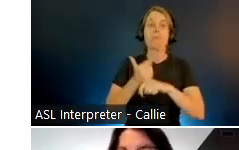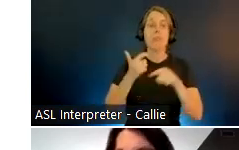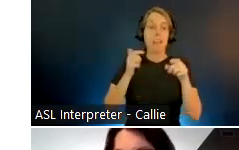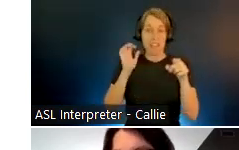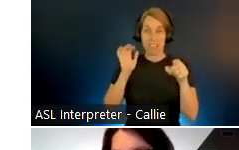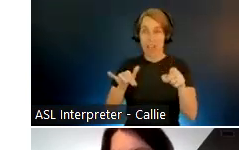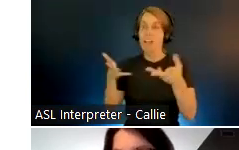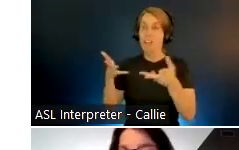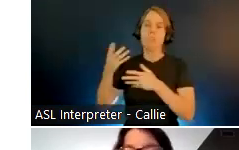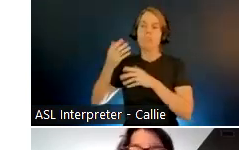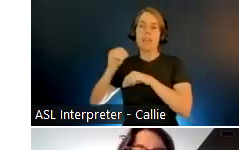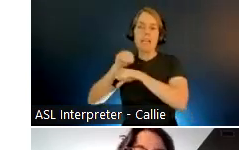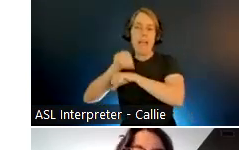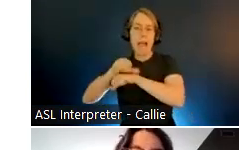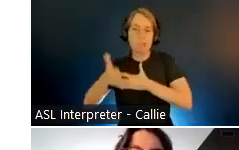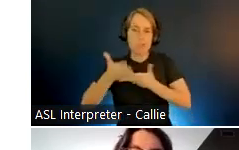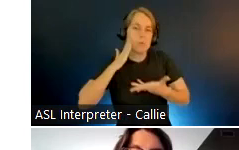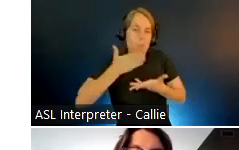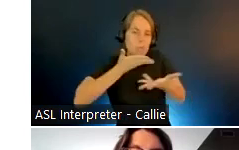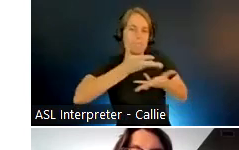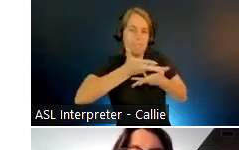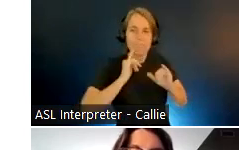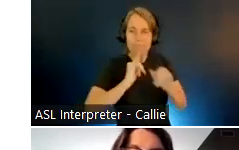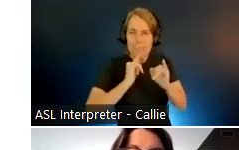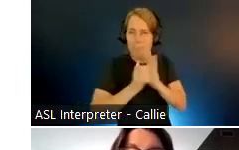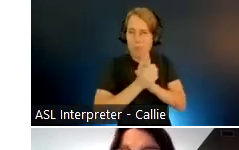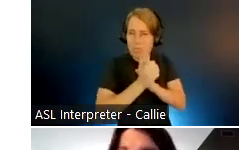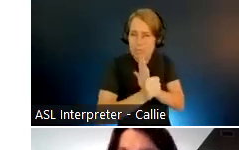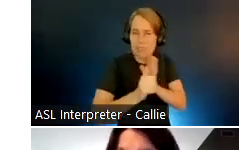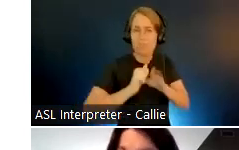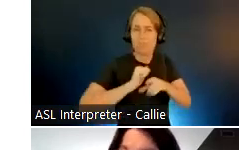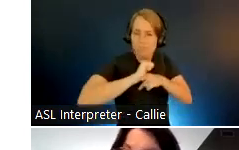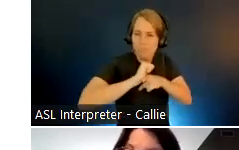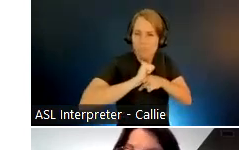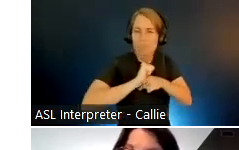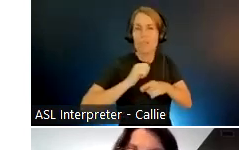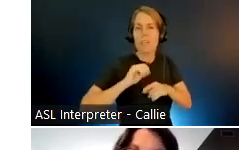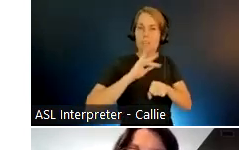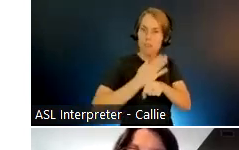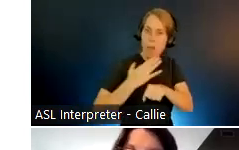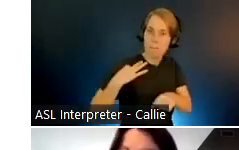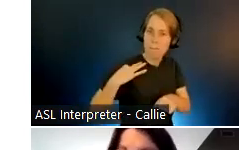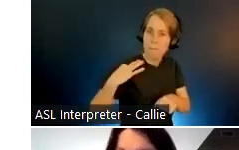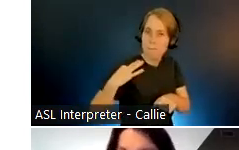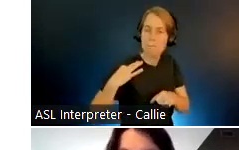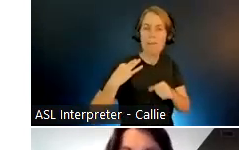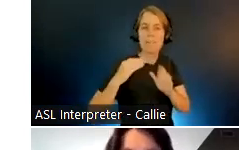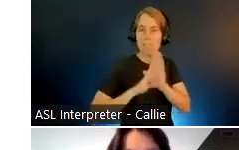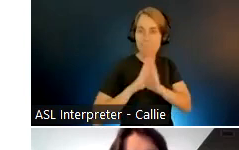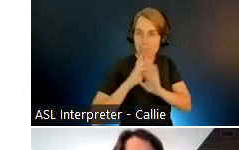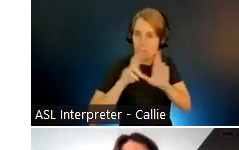those interviewing skills, on helping them with job applications and helping them to develop a